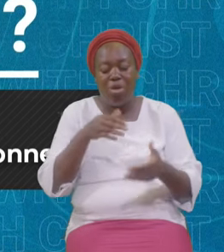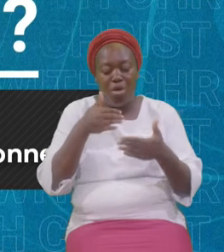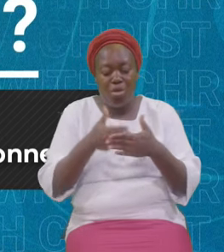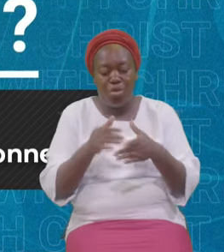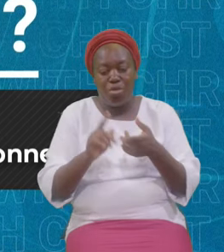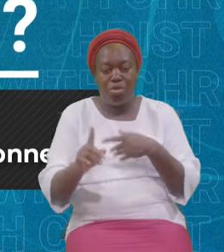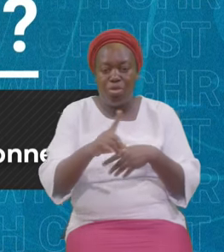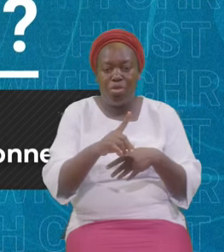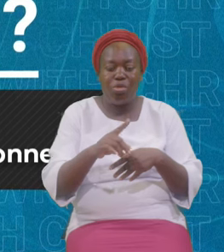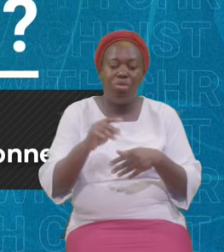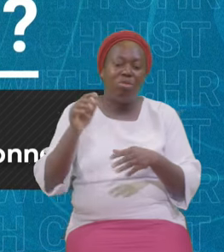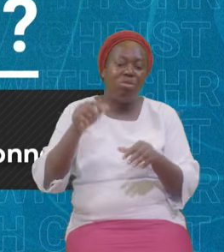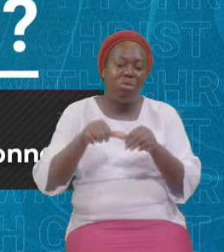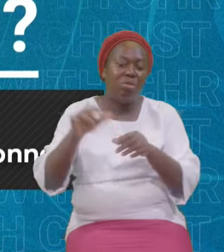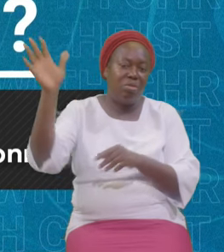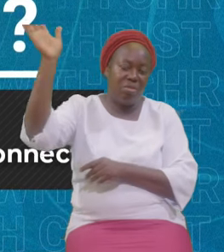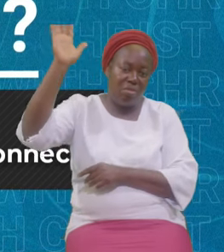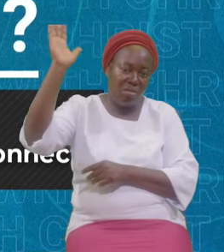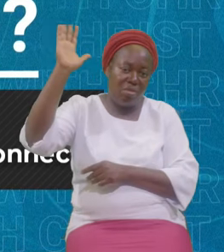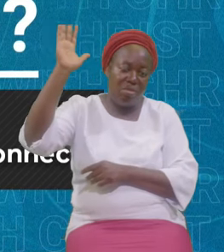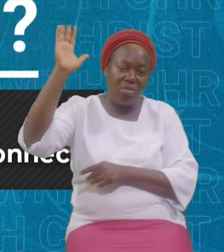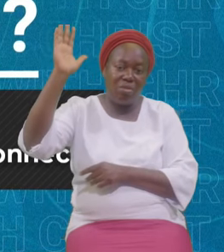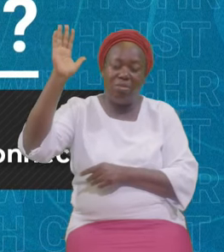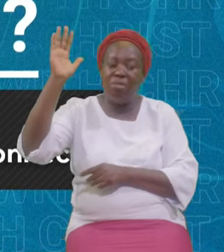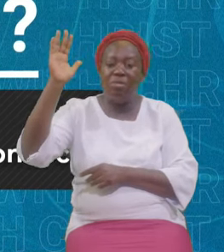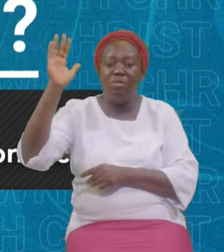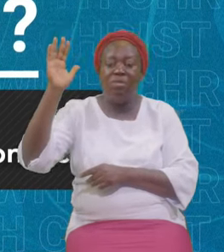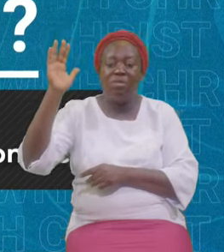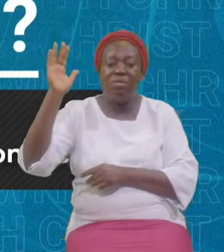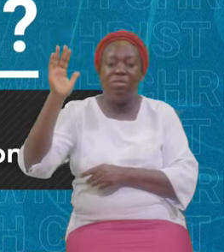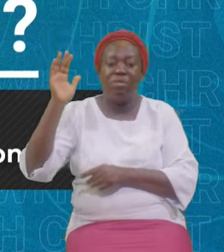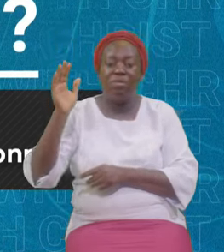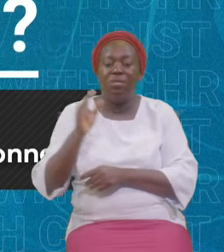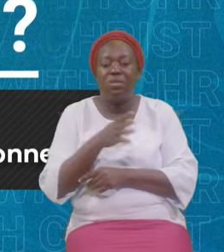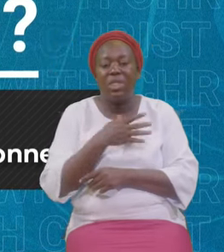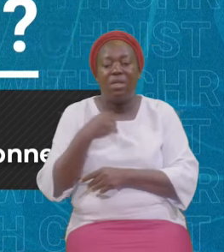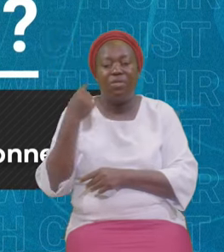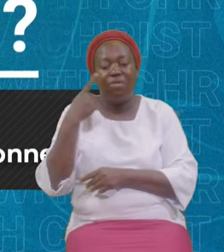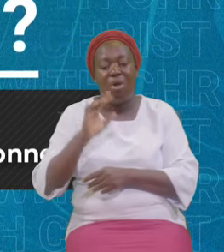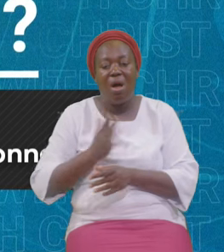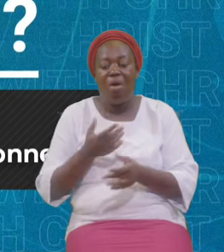Make sure you're keeping your hand up. And for our all online audience,